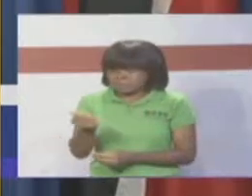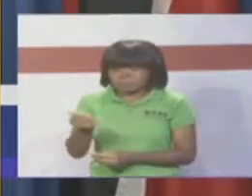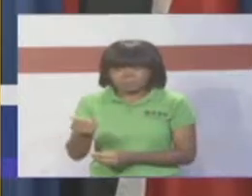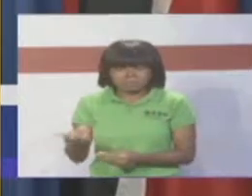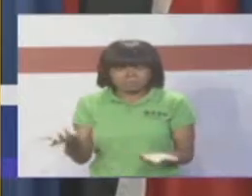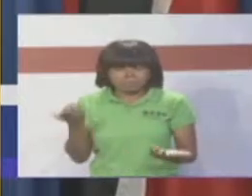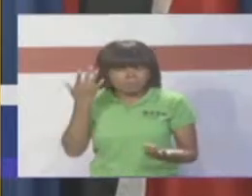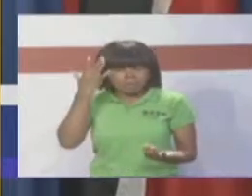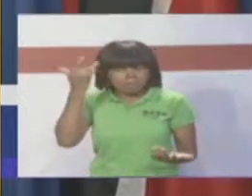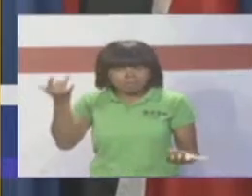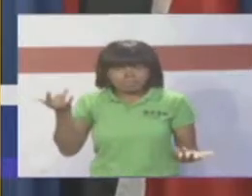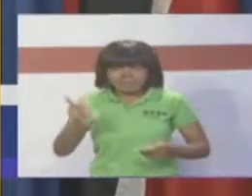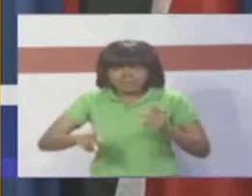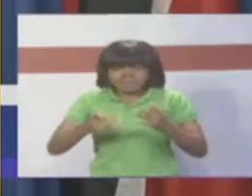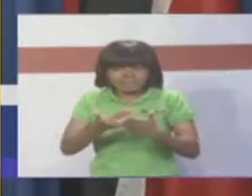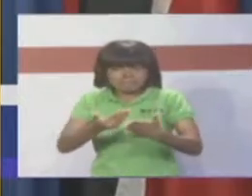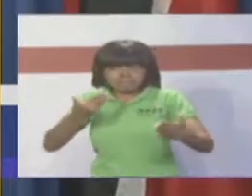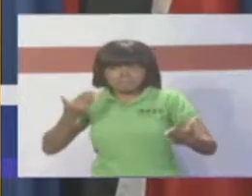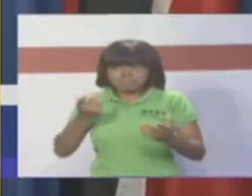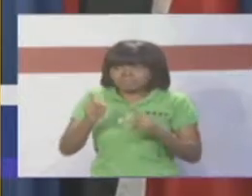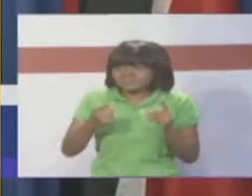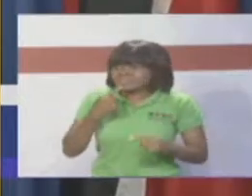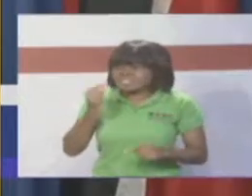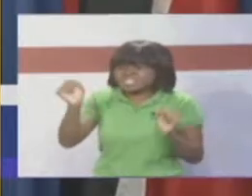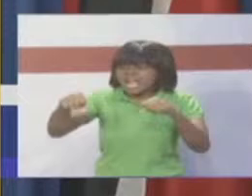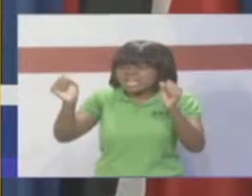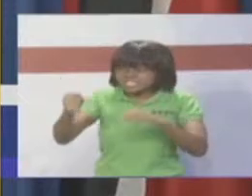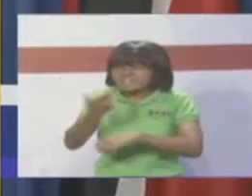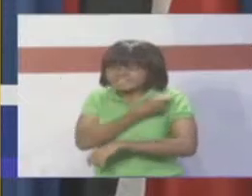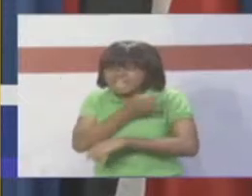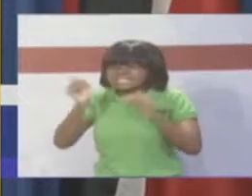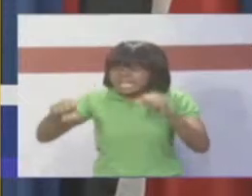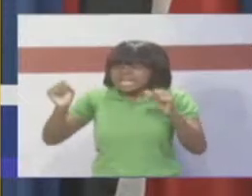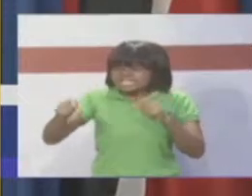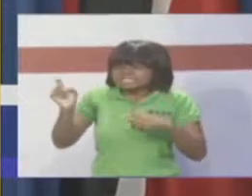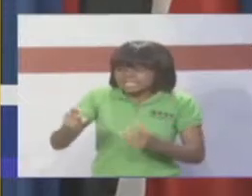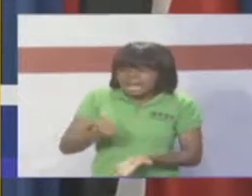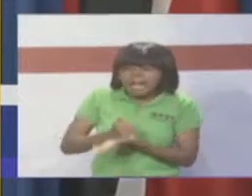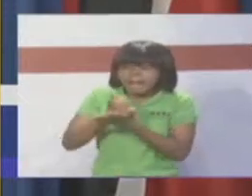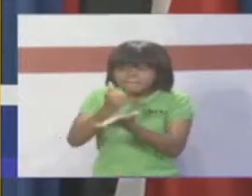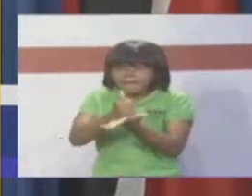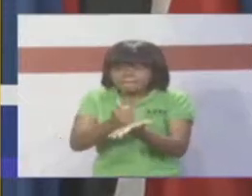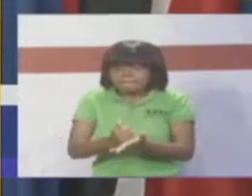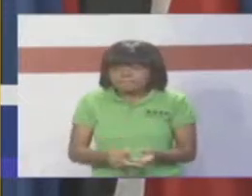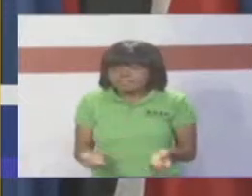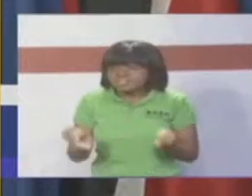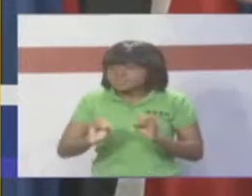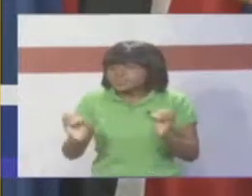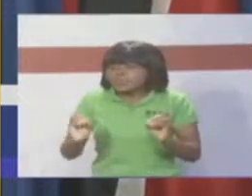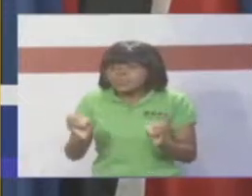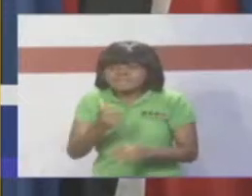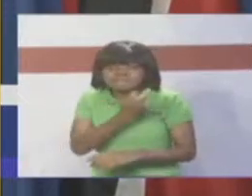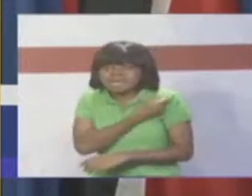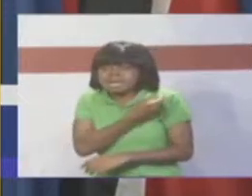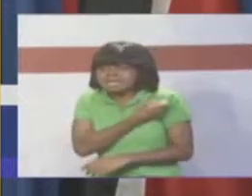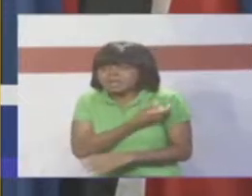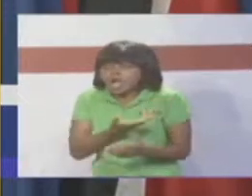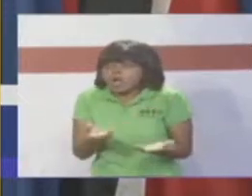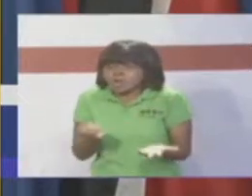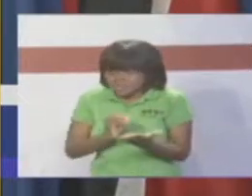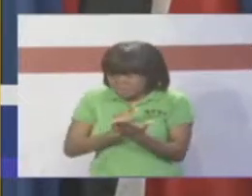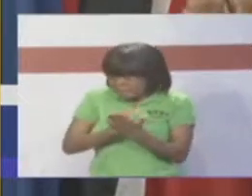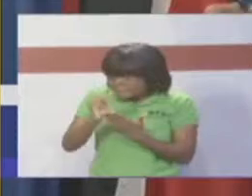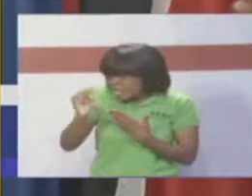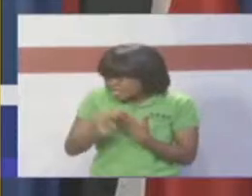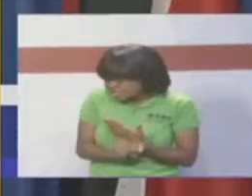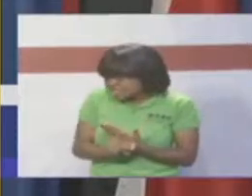Oxford Street, which is the busiest shopping street in London, even though they have outbreaks of infection